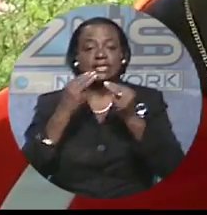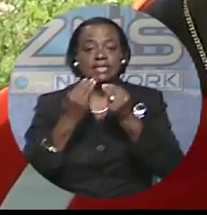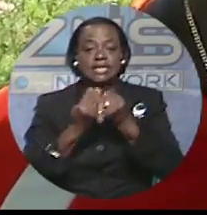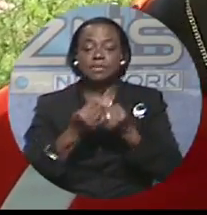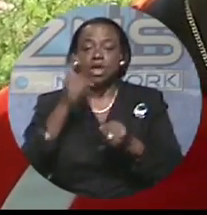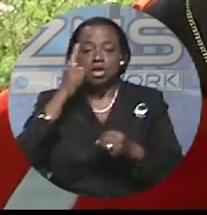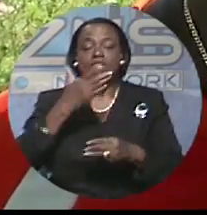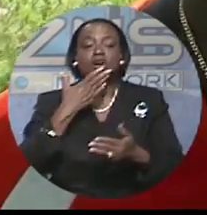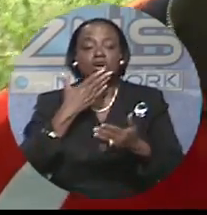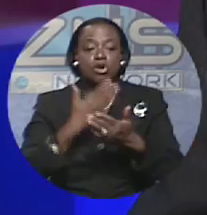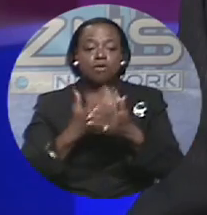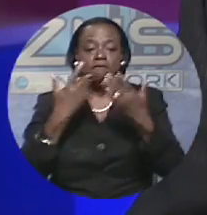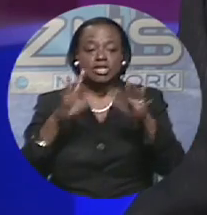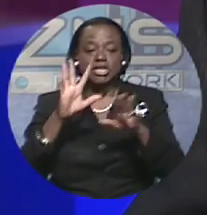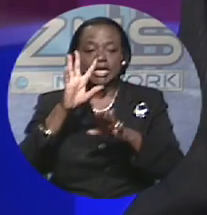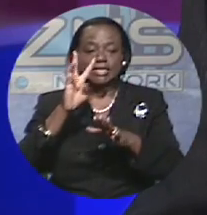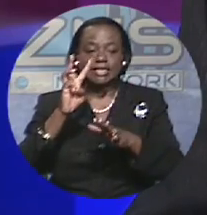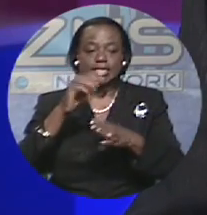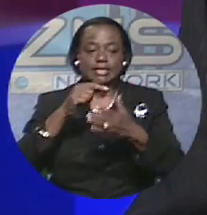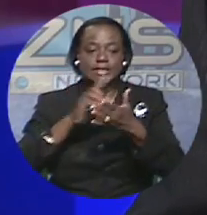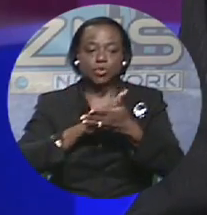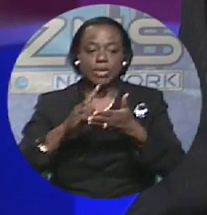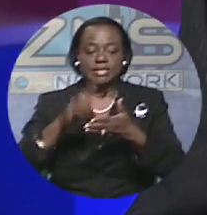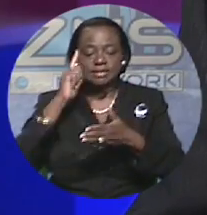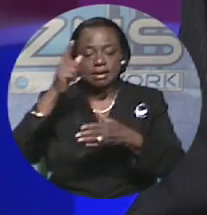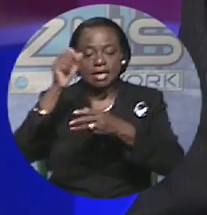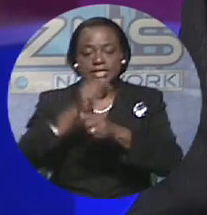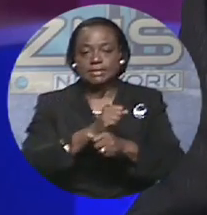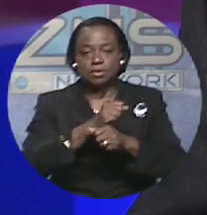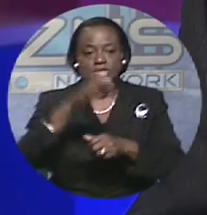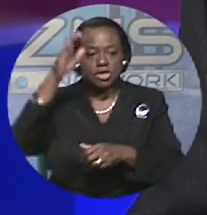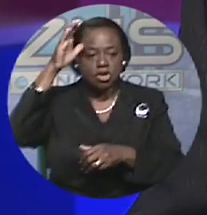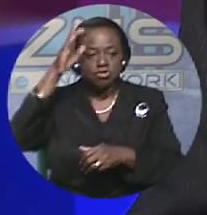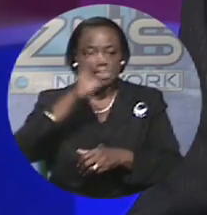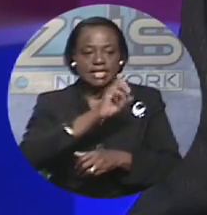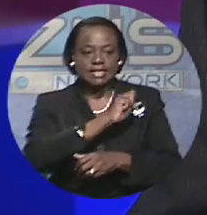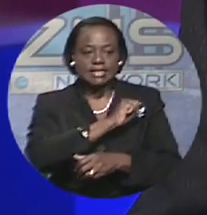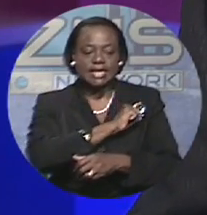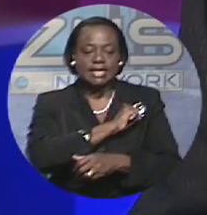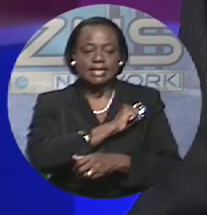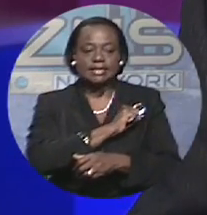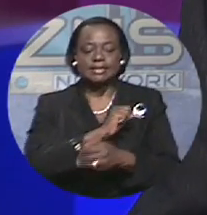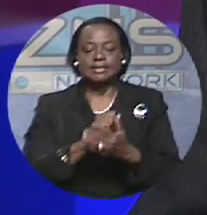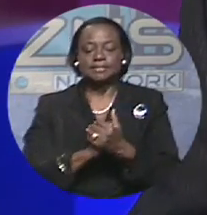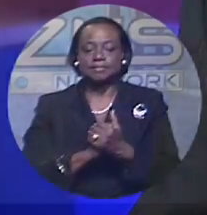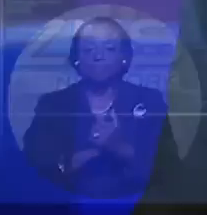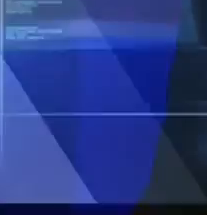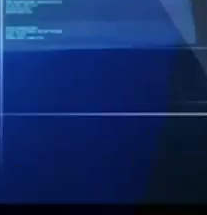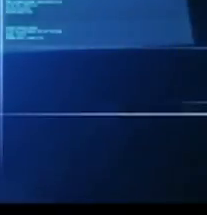next six weeks. That's a look at sports. I'm Chris Saunders. Your final look at weather is still to come.